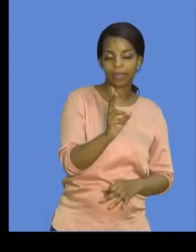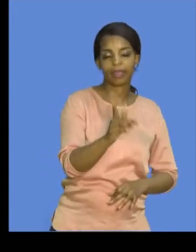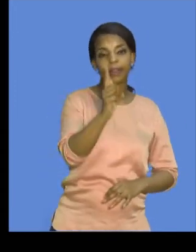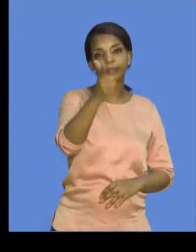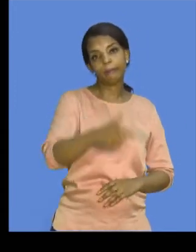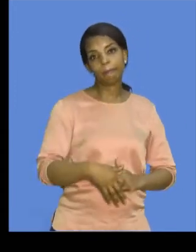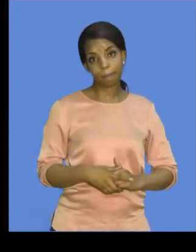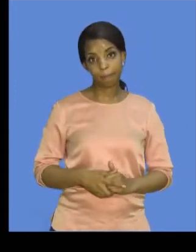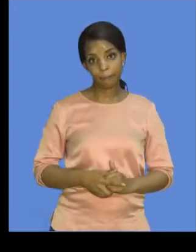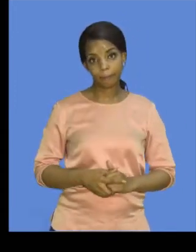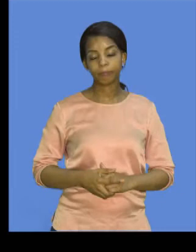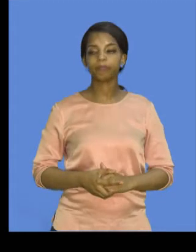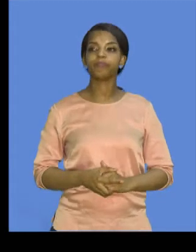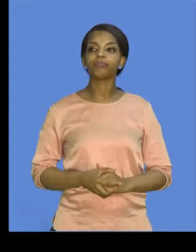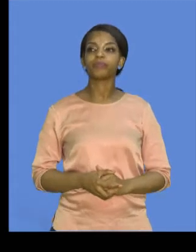And then